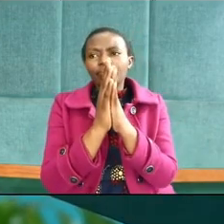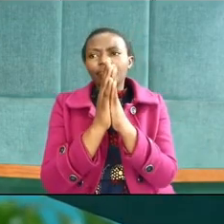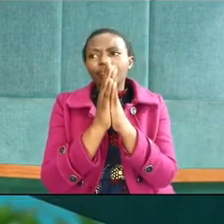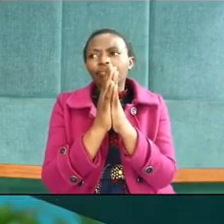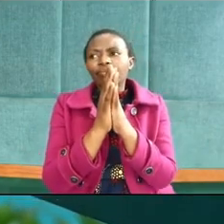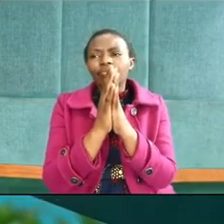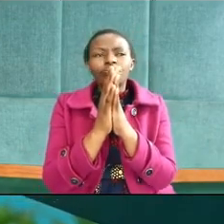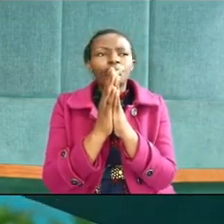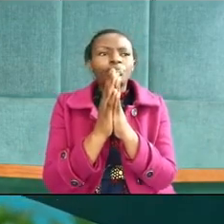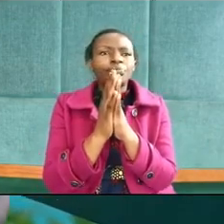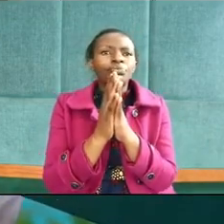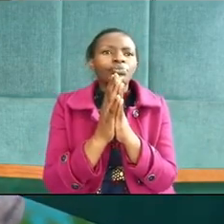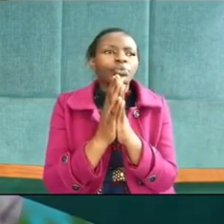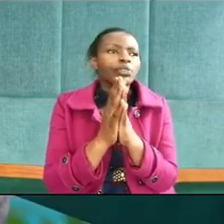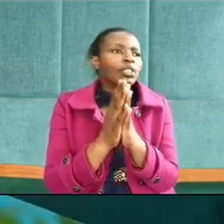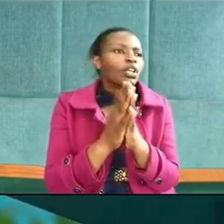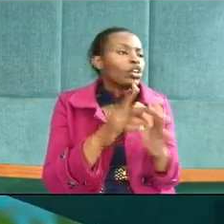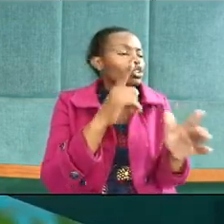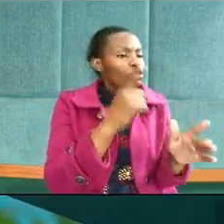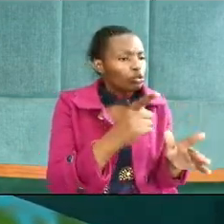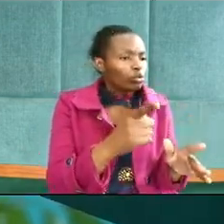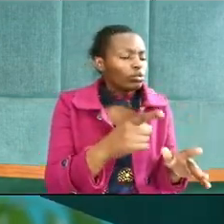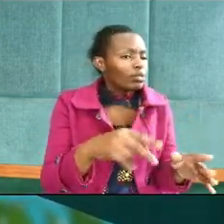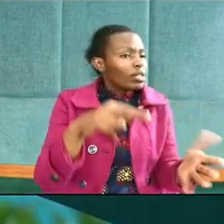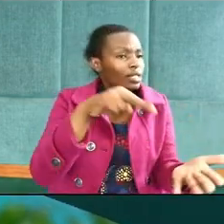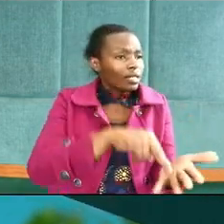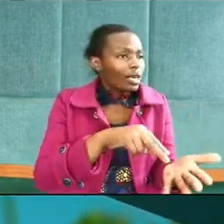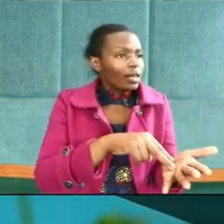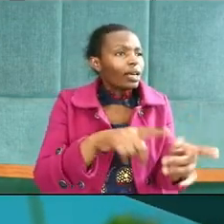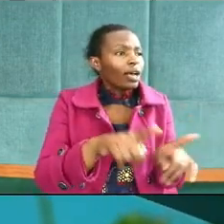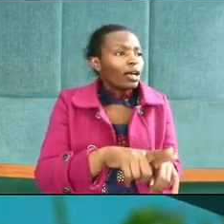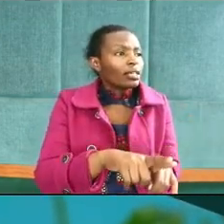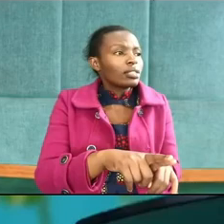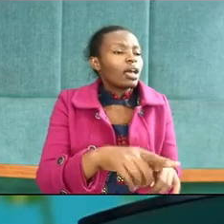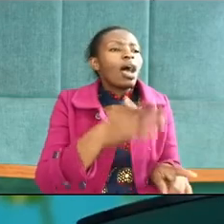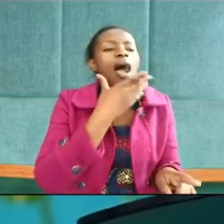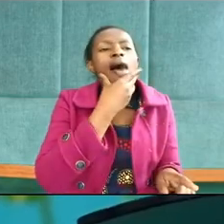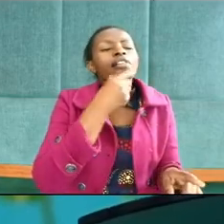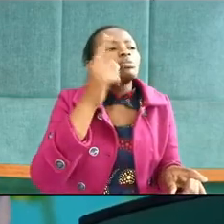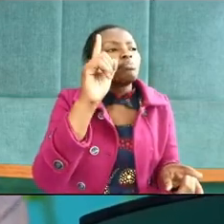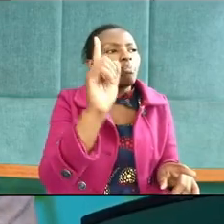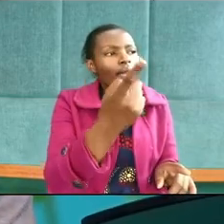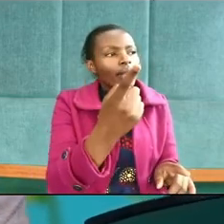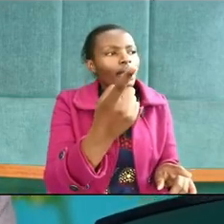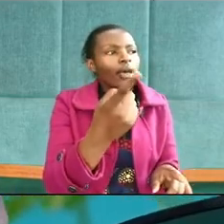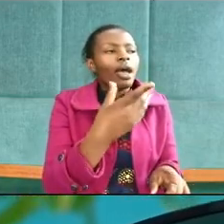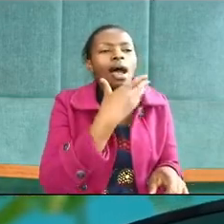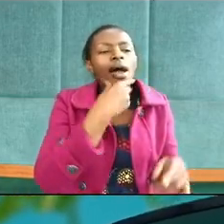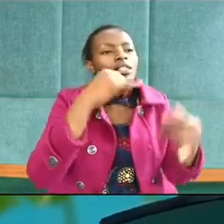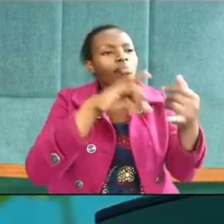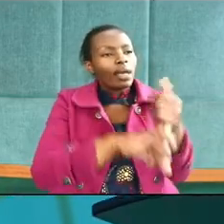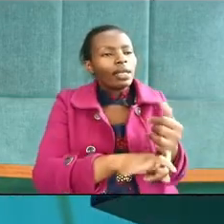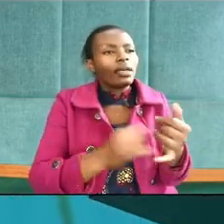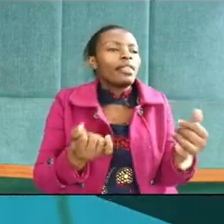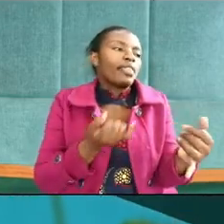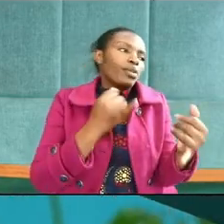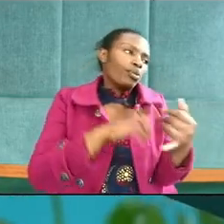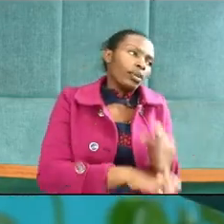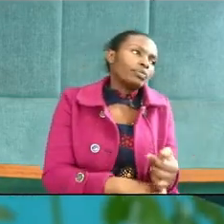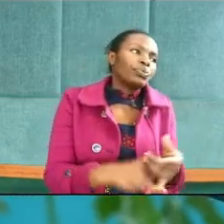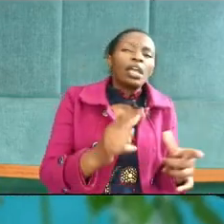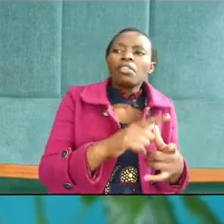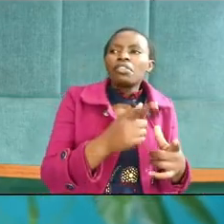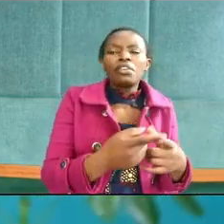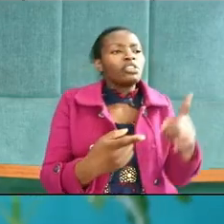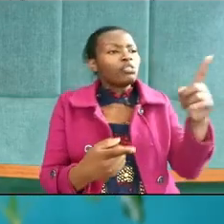You are standing as couples. In a very special way, I will ask you as couples to stand. And you are